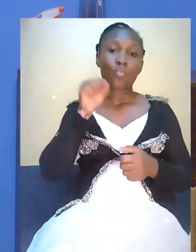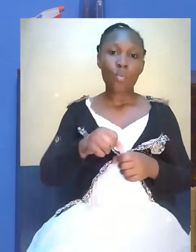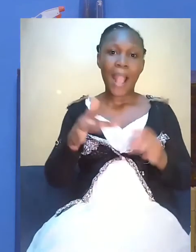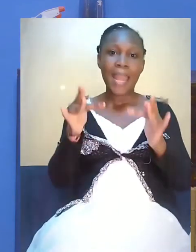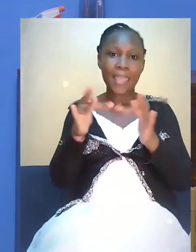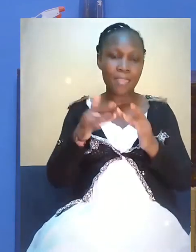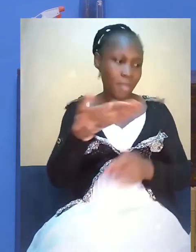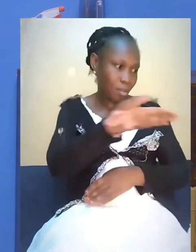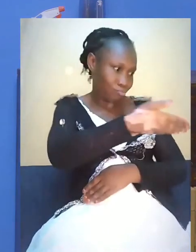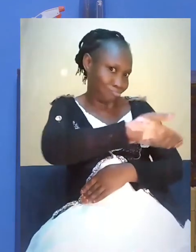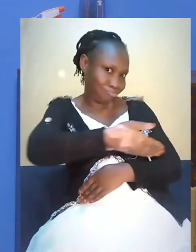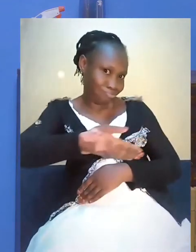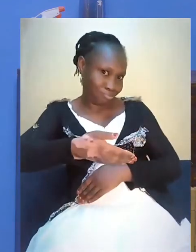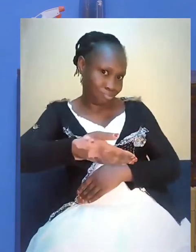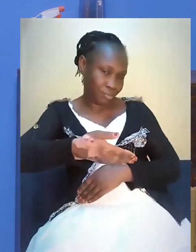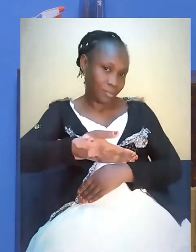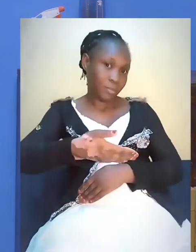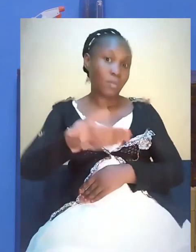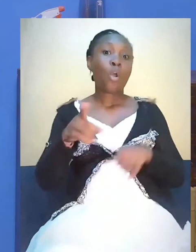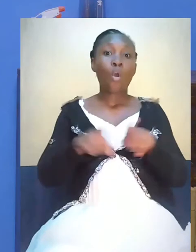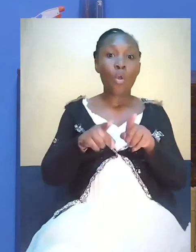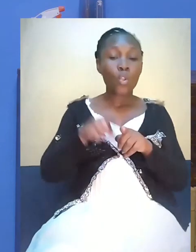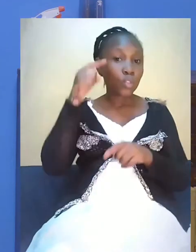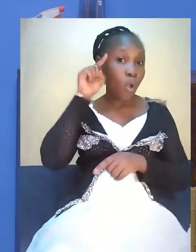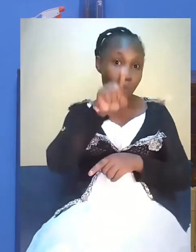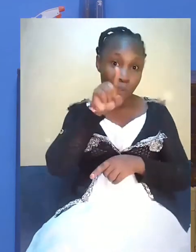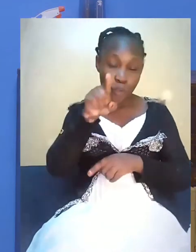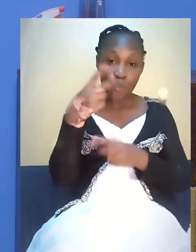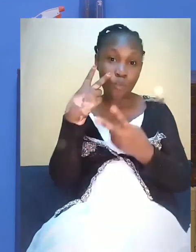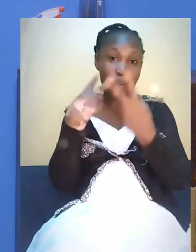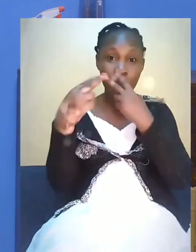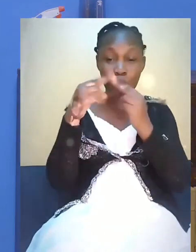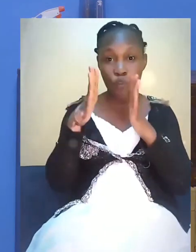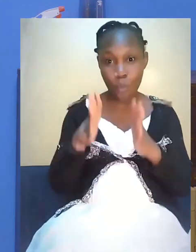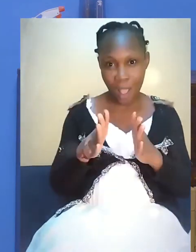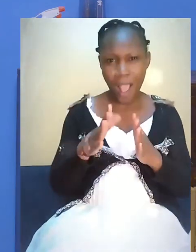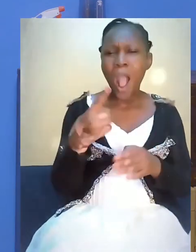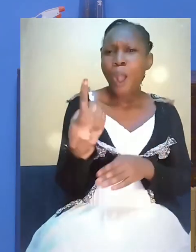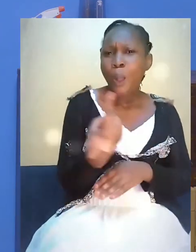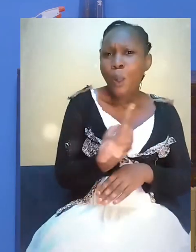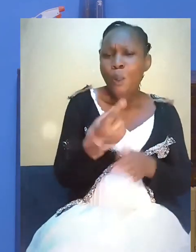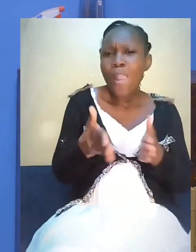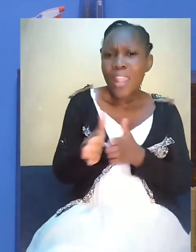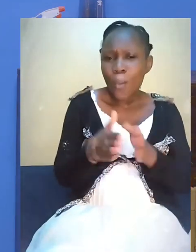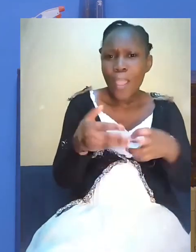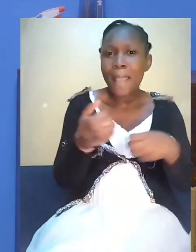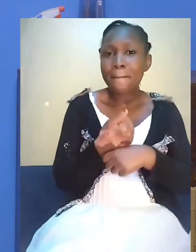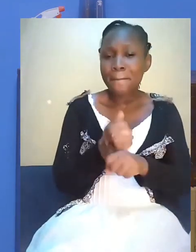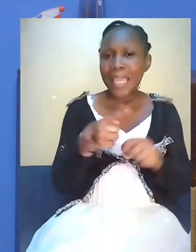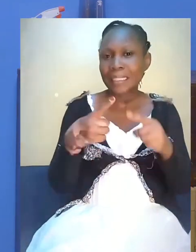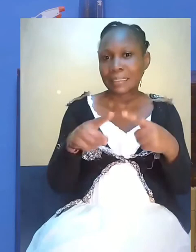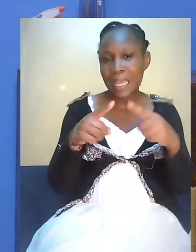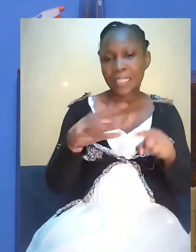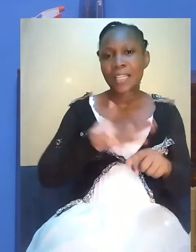description below. And to you, our viewers, the only way you can make this show successful, please do share